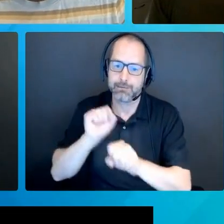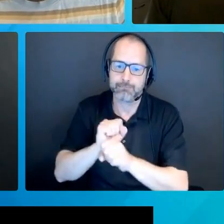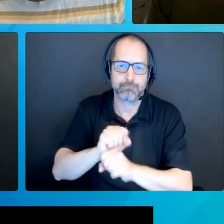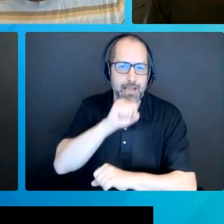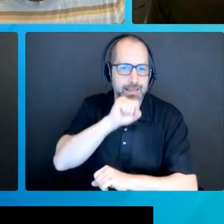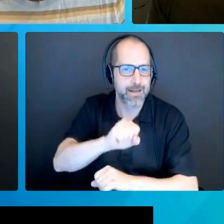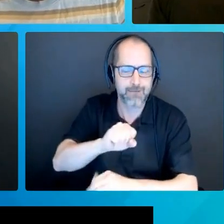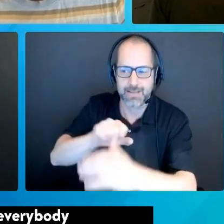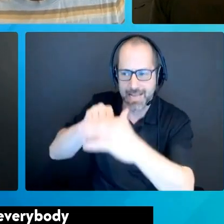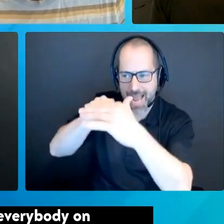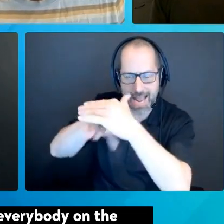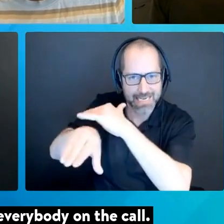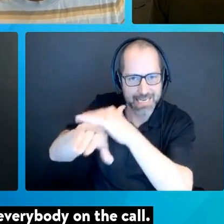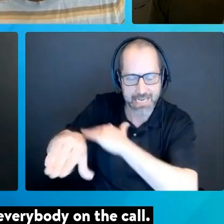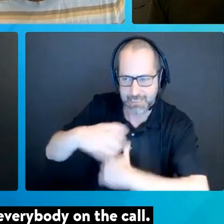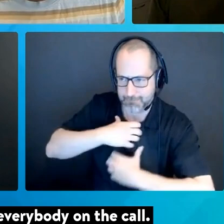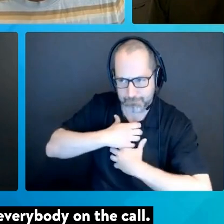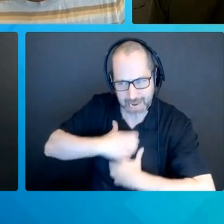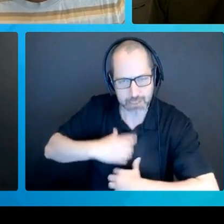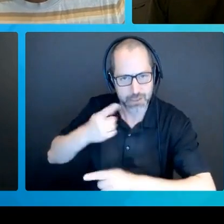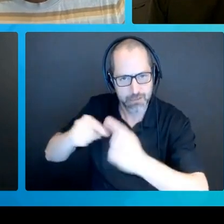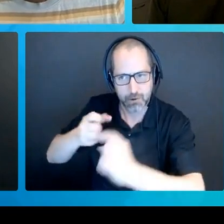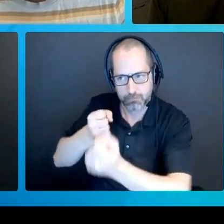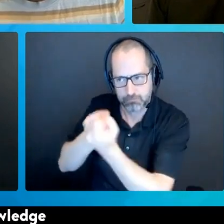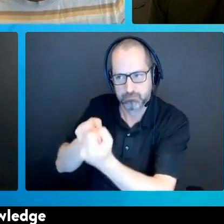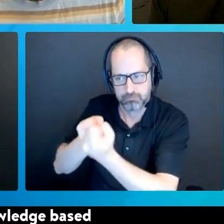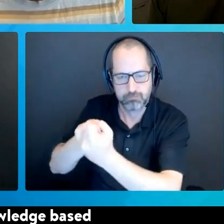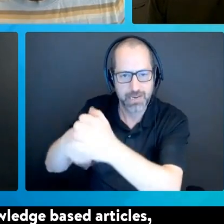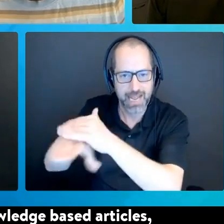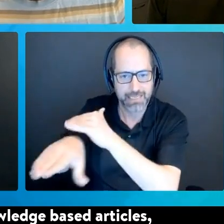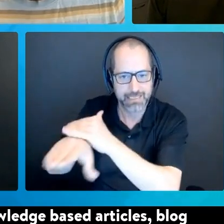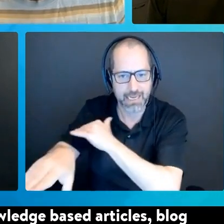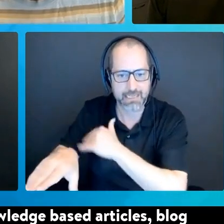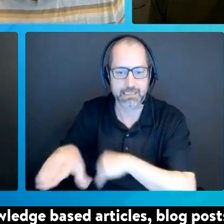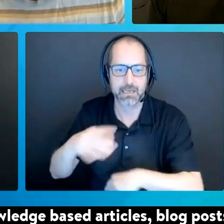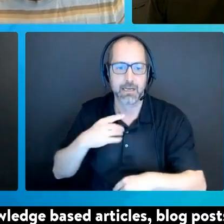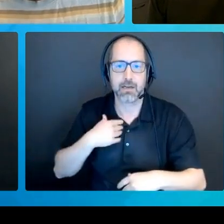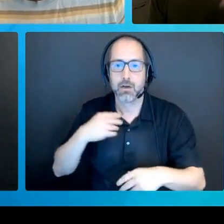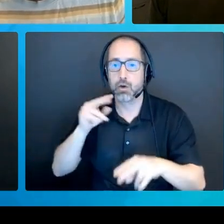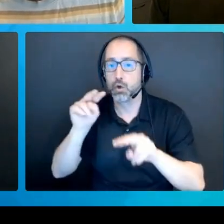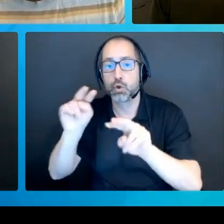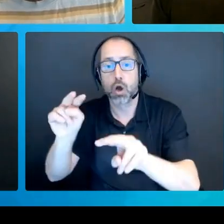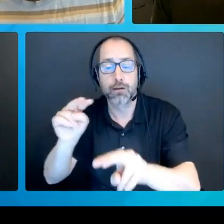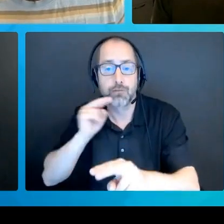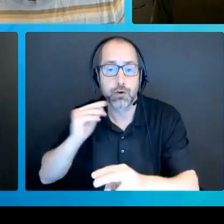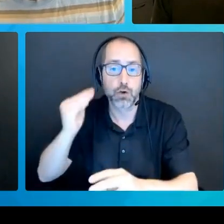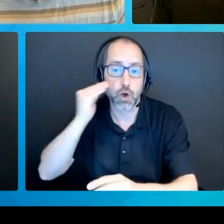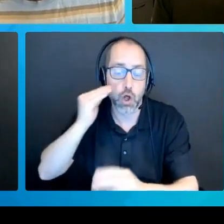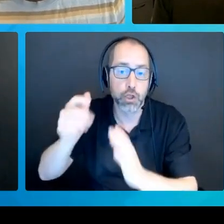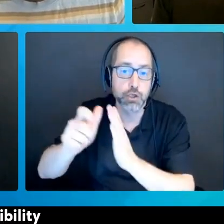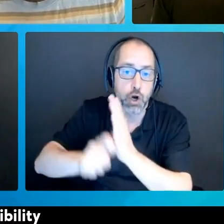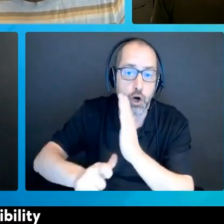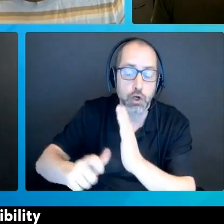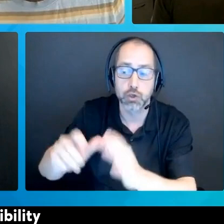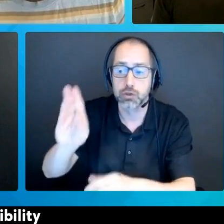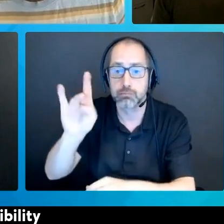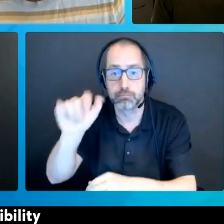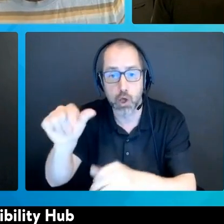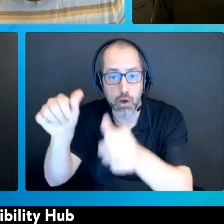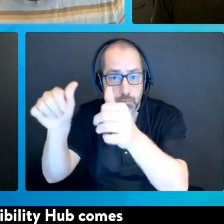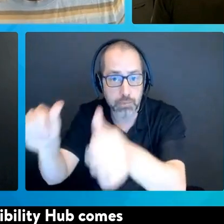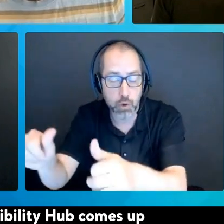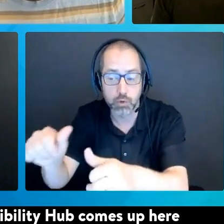accessibility, as everybody on the call. Be on the lookout for knowledge-based articles, blog posts, webinars. Hopefully our